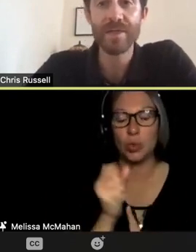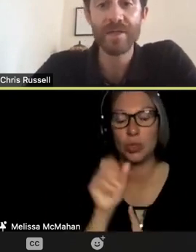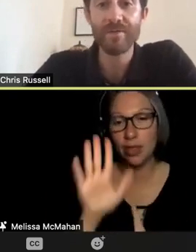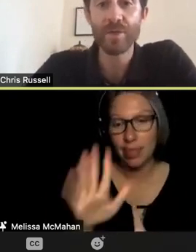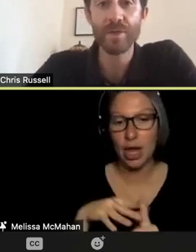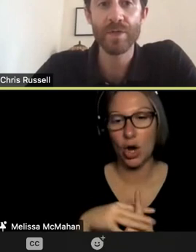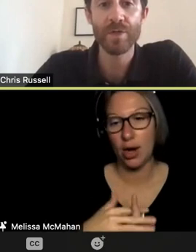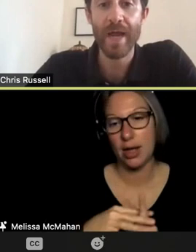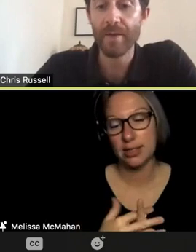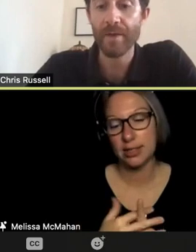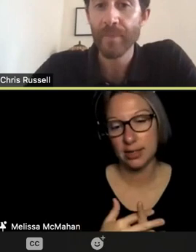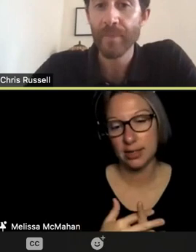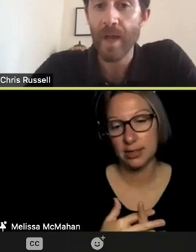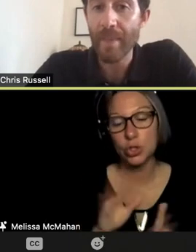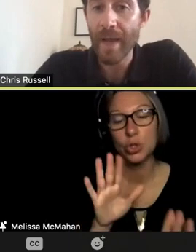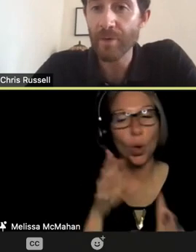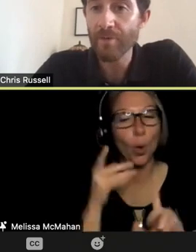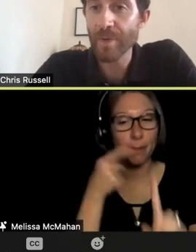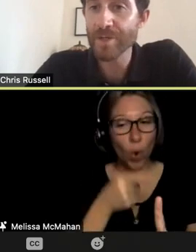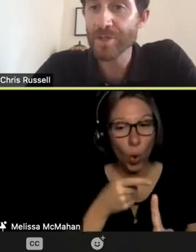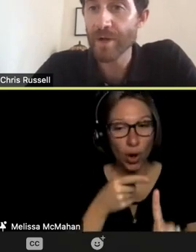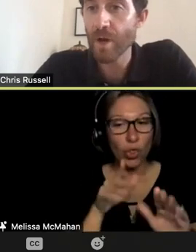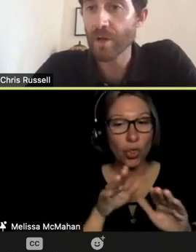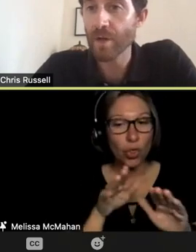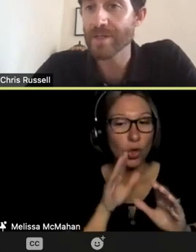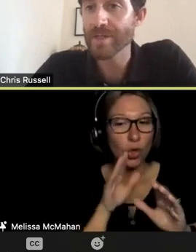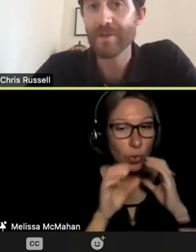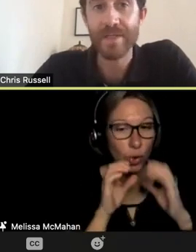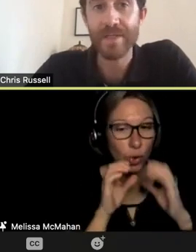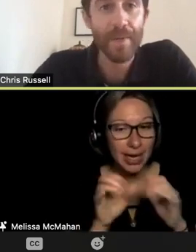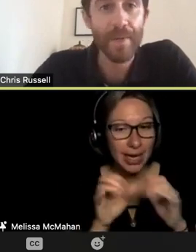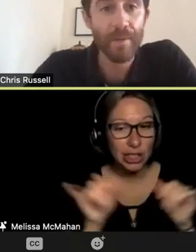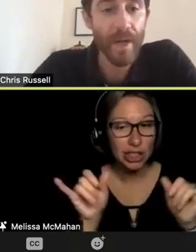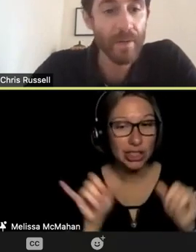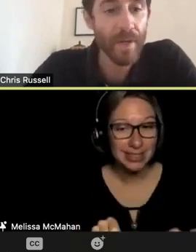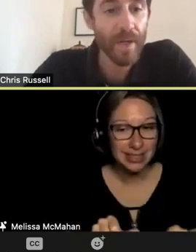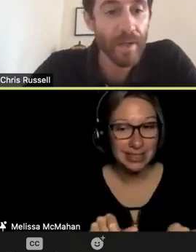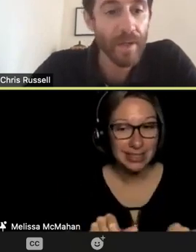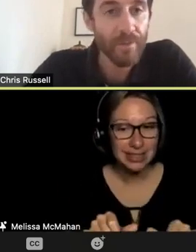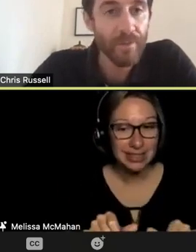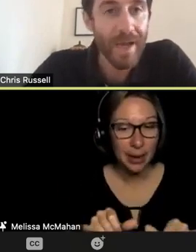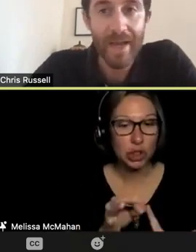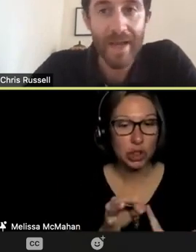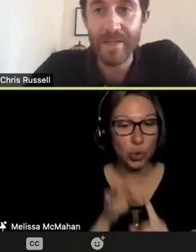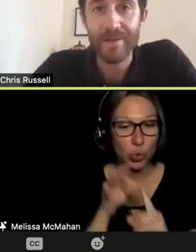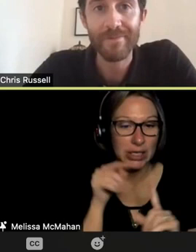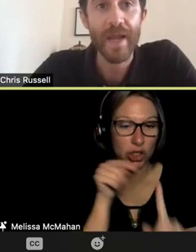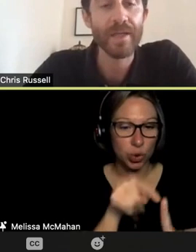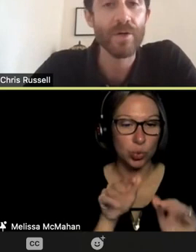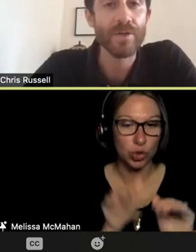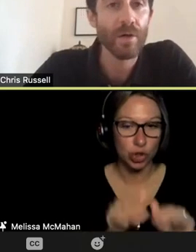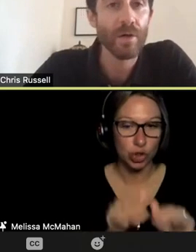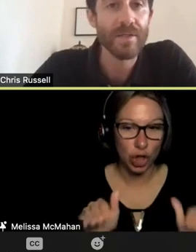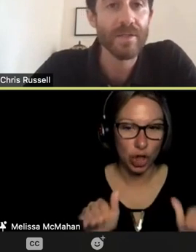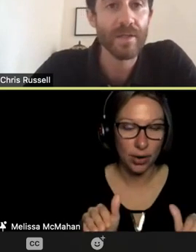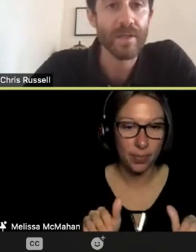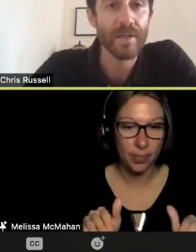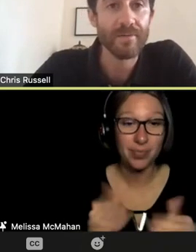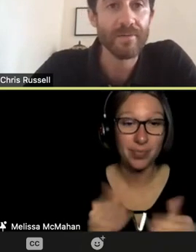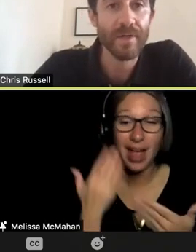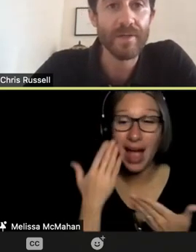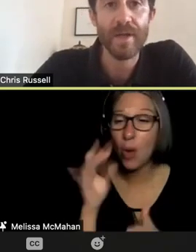communication system is individual to the child. I don't know if we can share the article itself because it's copyrighted, but if you have access to finding those